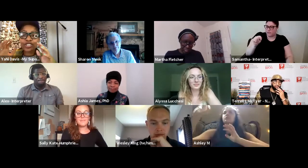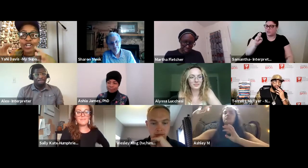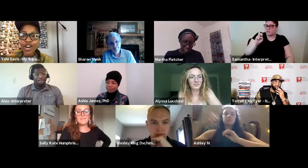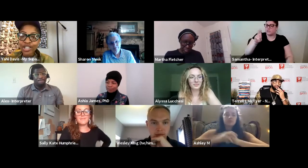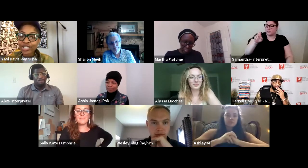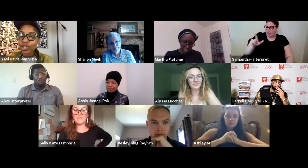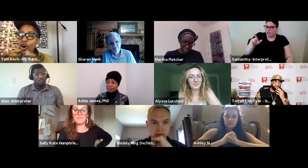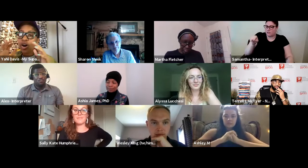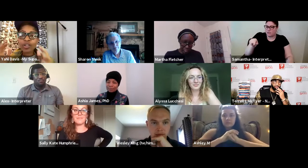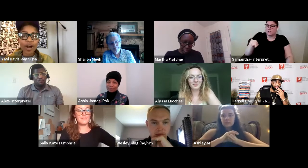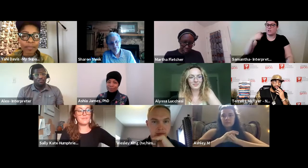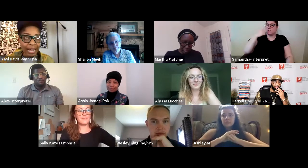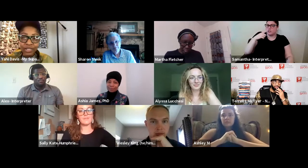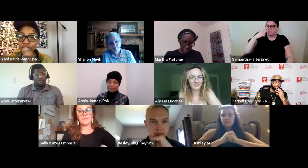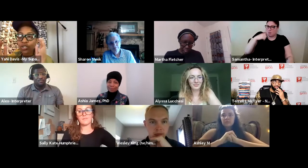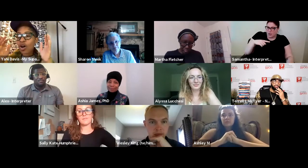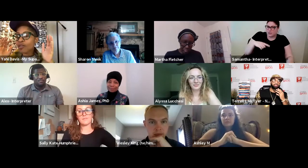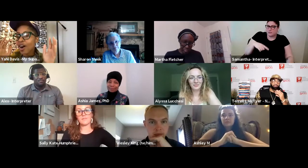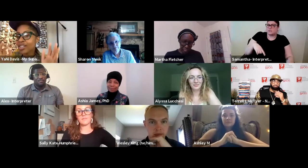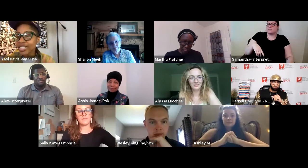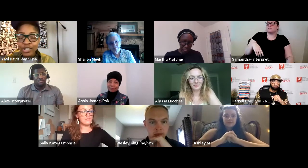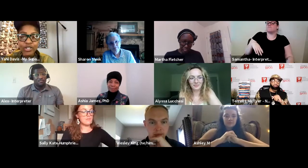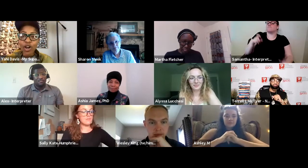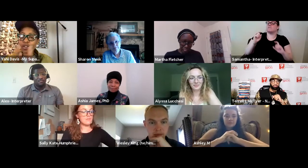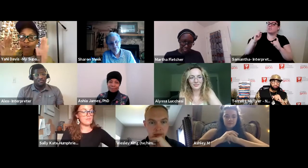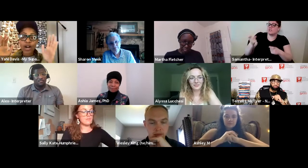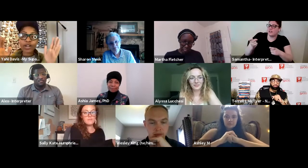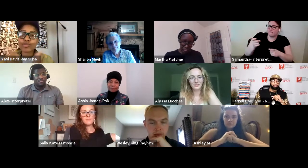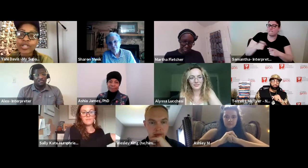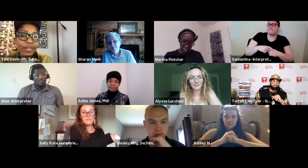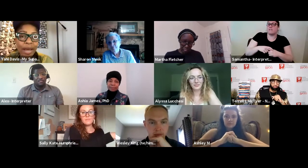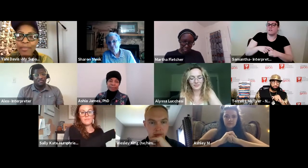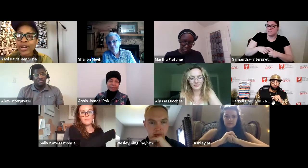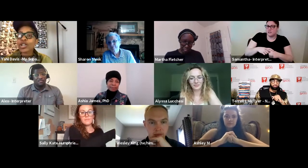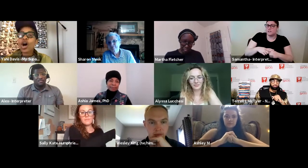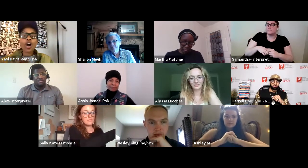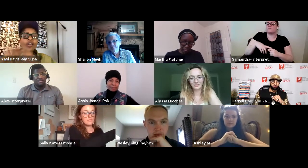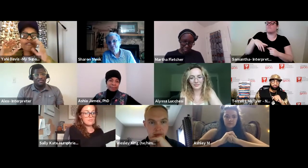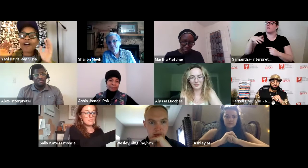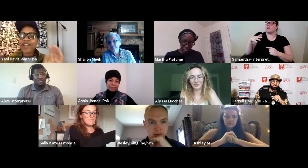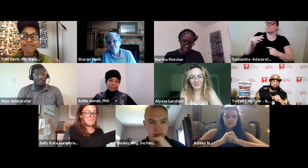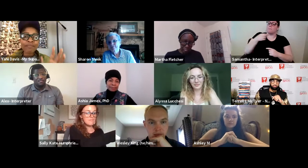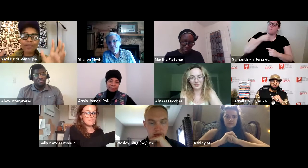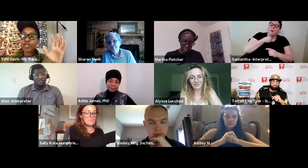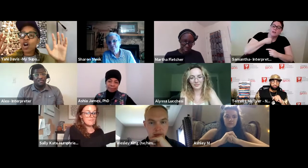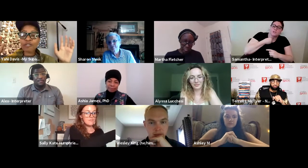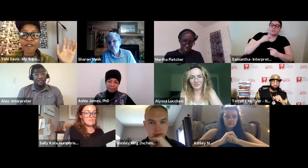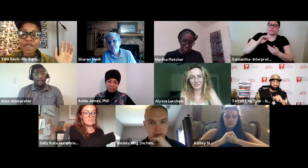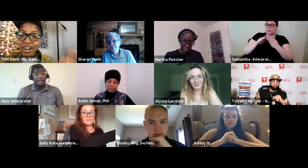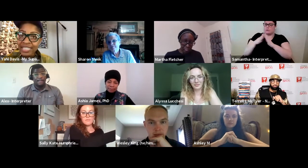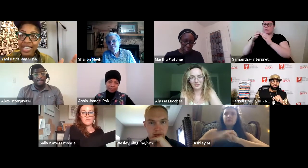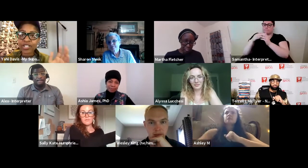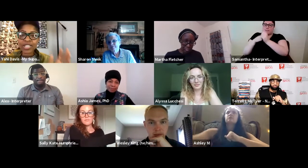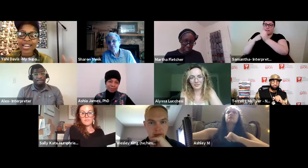give a charge to all of our pastors, all of our leaders, all of our community members, all of our family members, all of